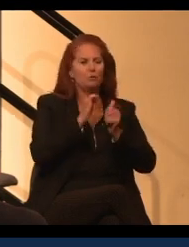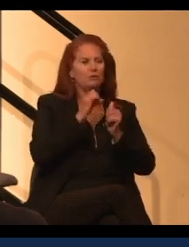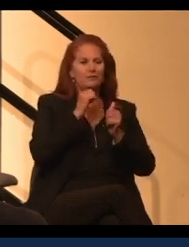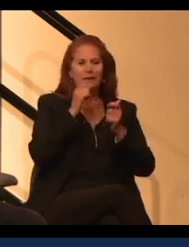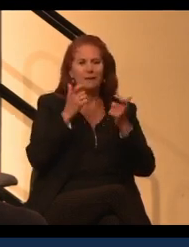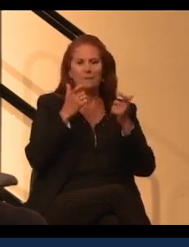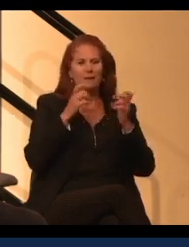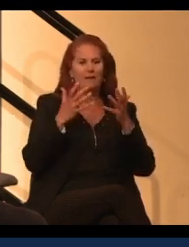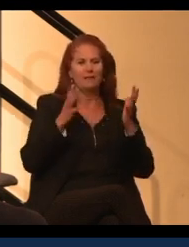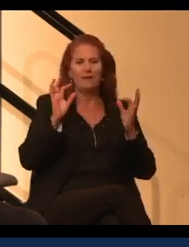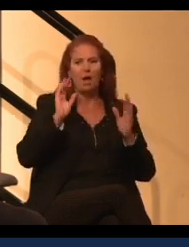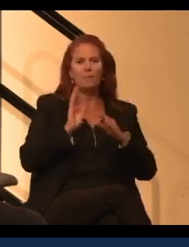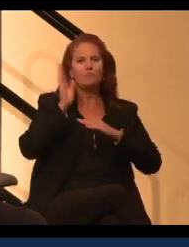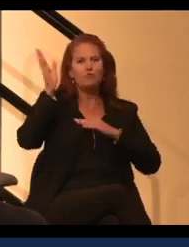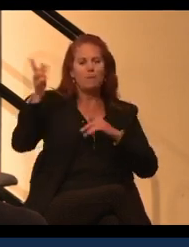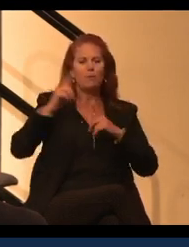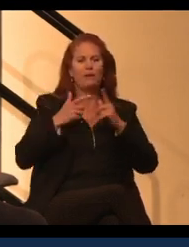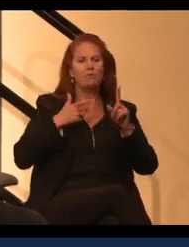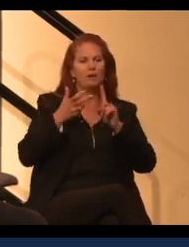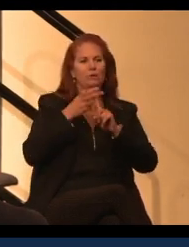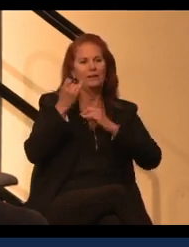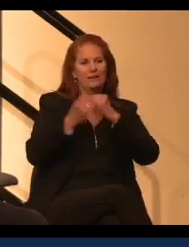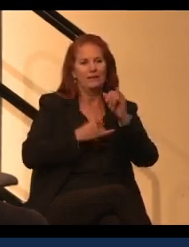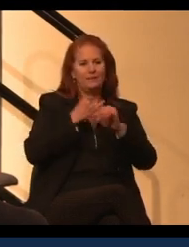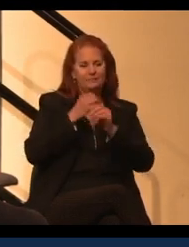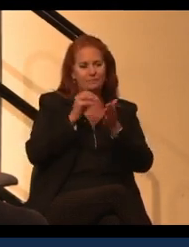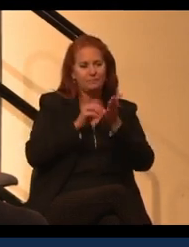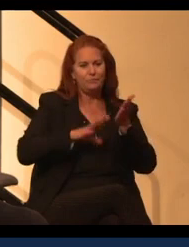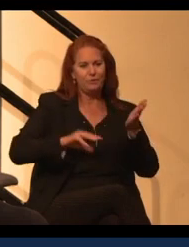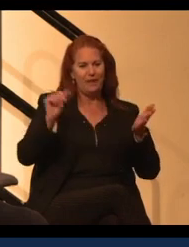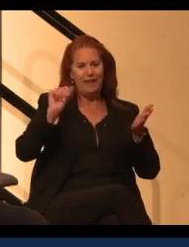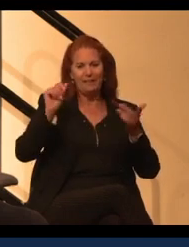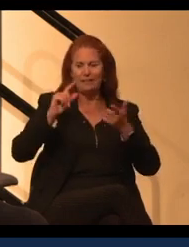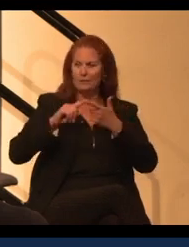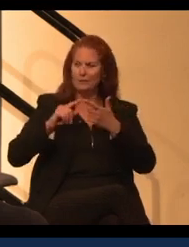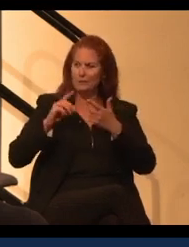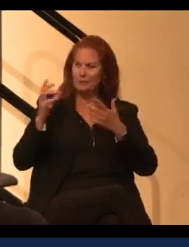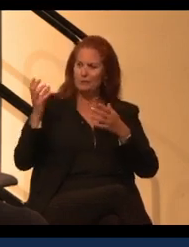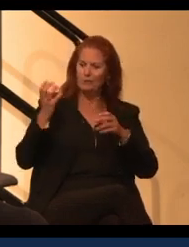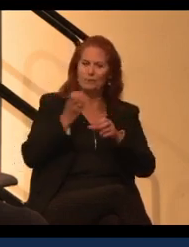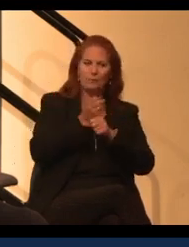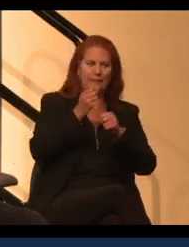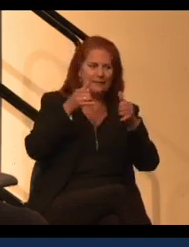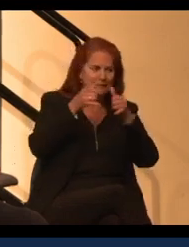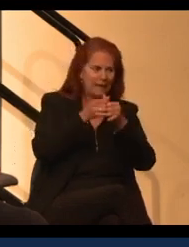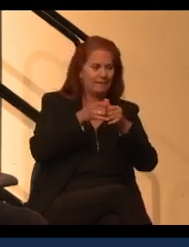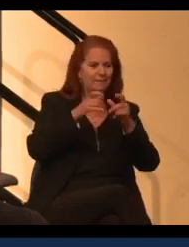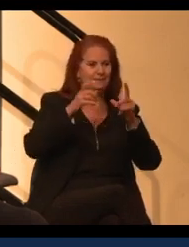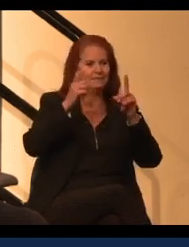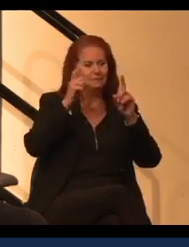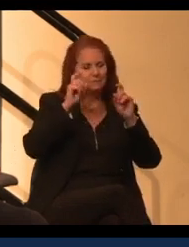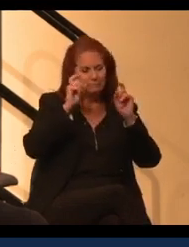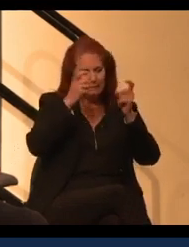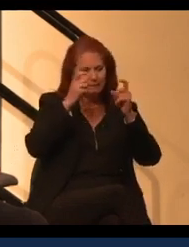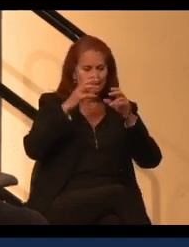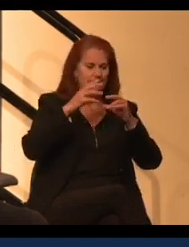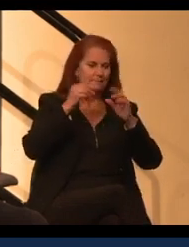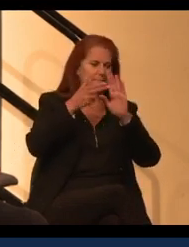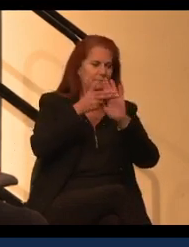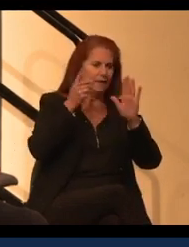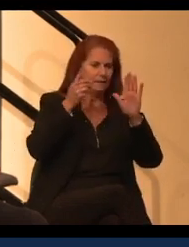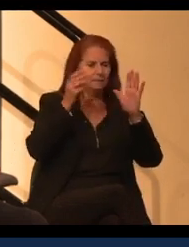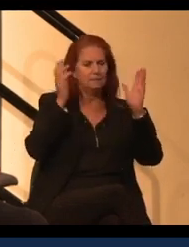thing abroad. We recruit international student athletes to help win titles and medals and prizes and so forth.